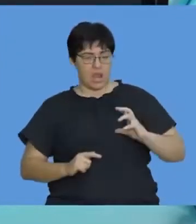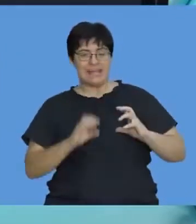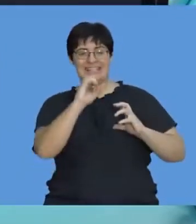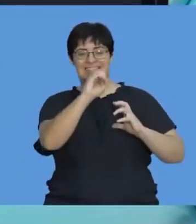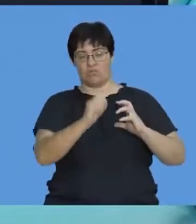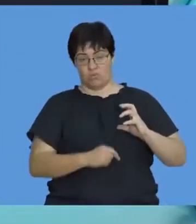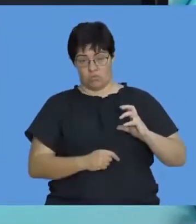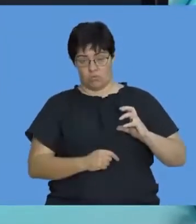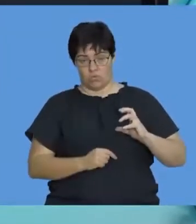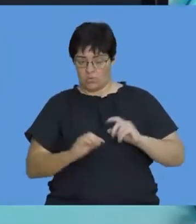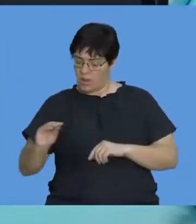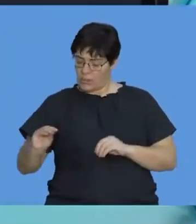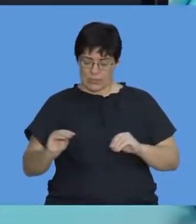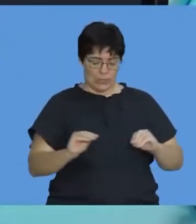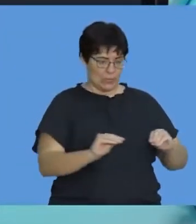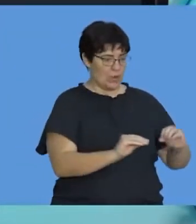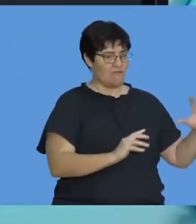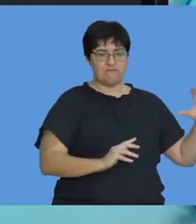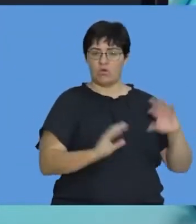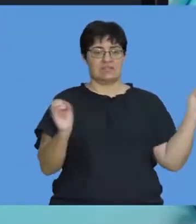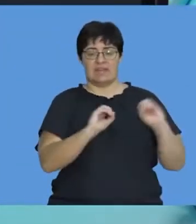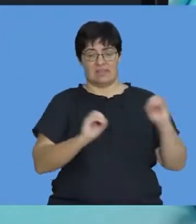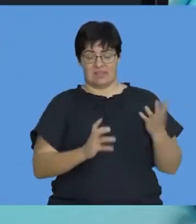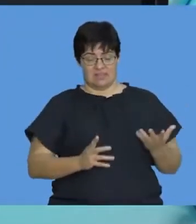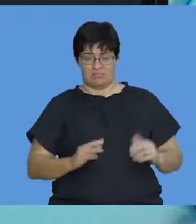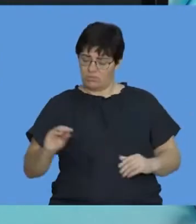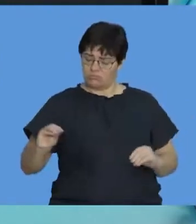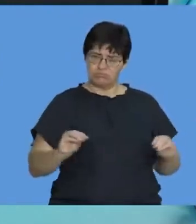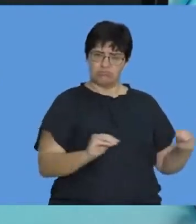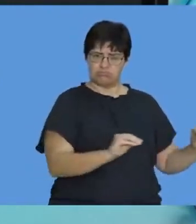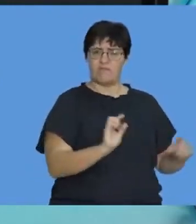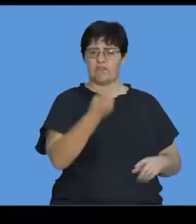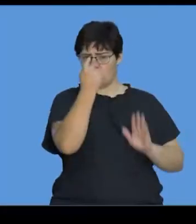constant velocity if there's no net forces acting on it. Okay, Newton's first law.